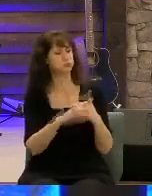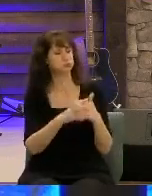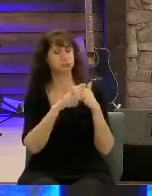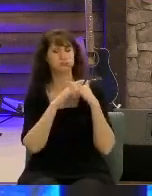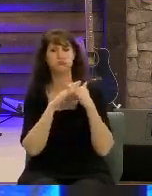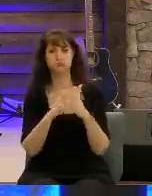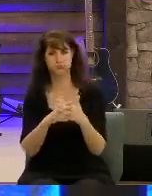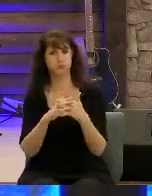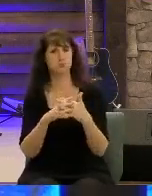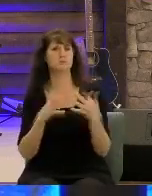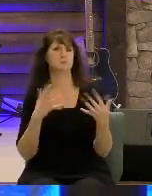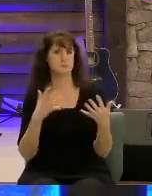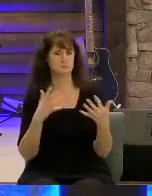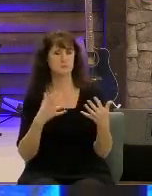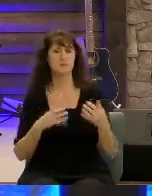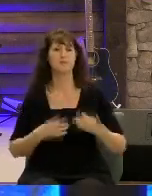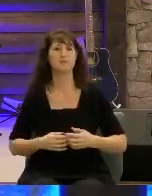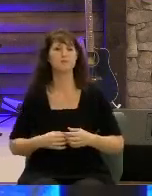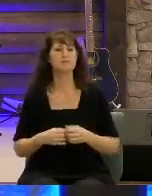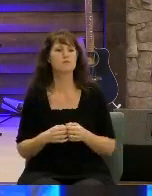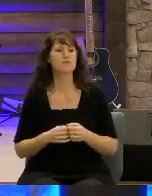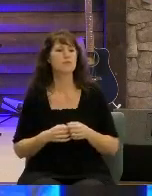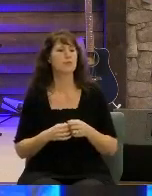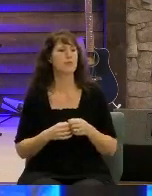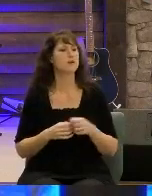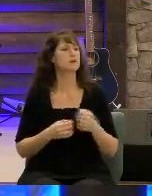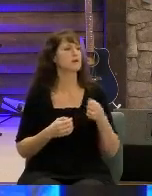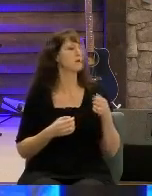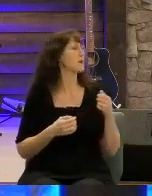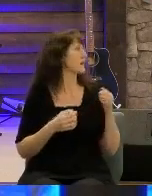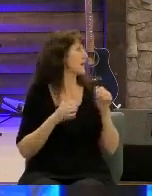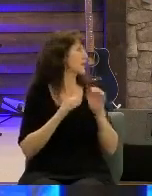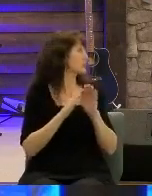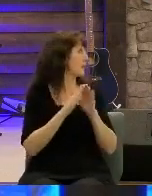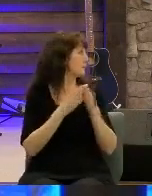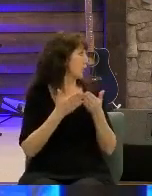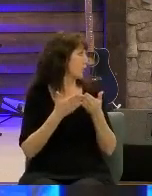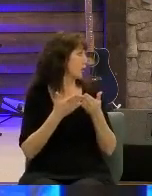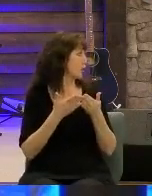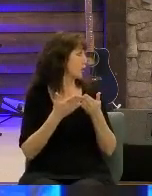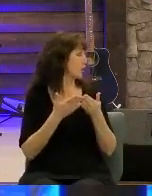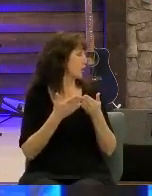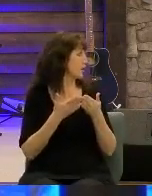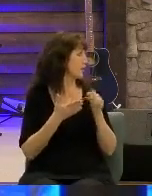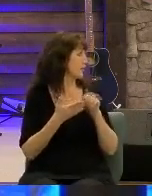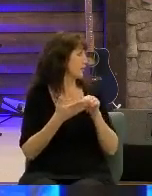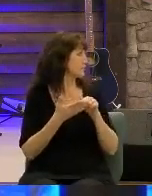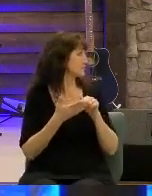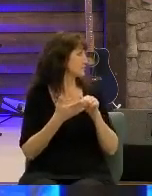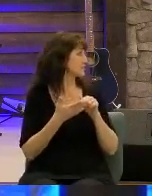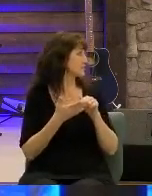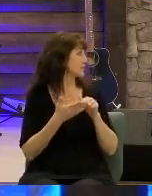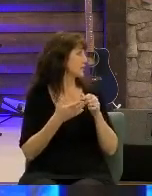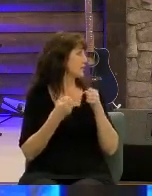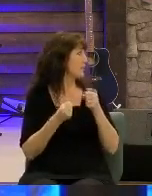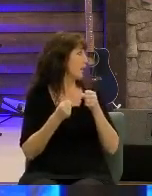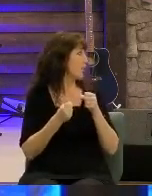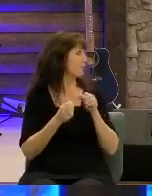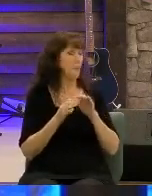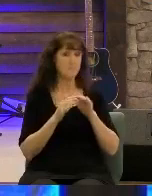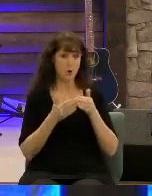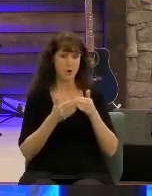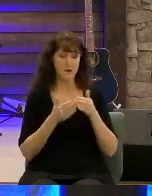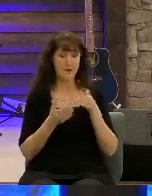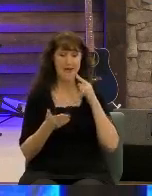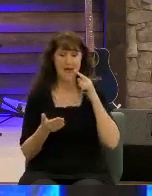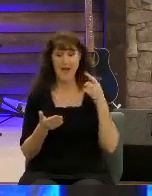I wrestled. And I'll tell you how much I wrestled, okay? Here's a book, okay? And this is a powerful book, Josh McDowell, Evidence